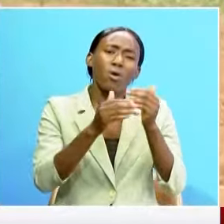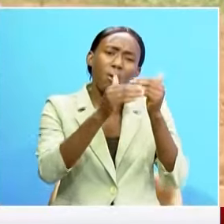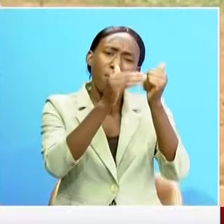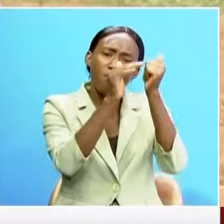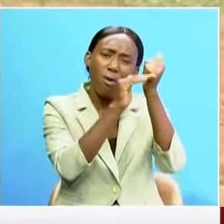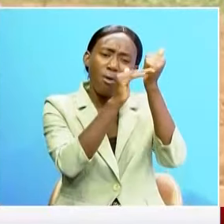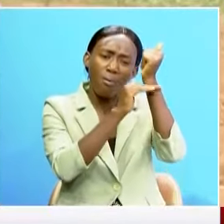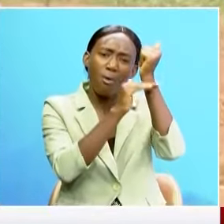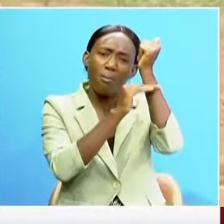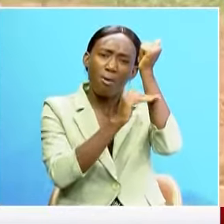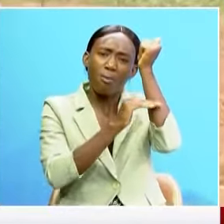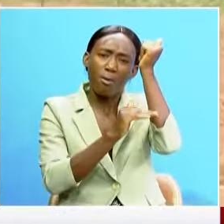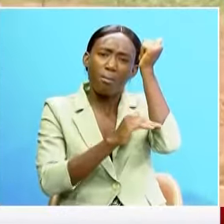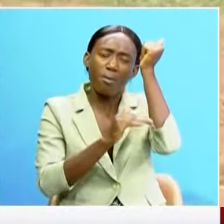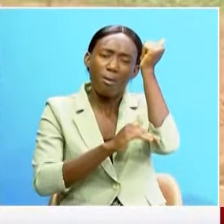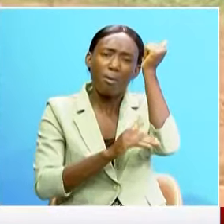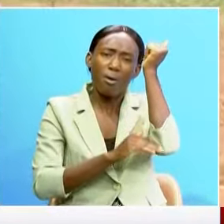of